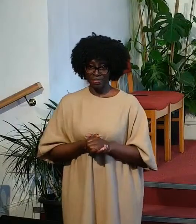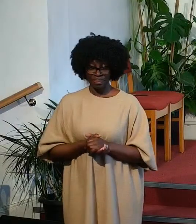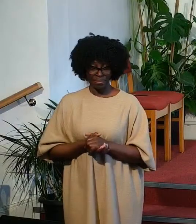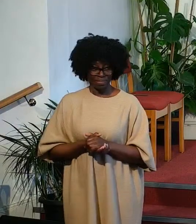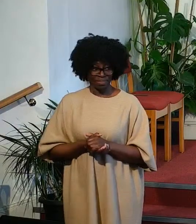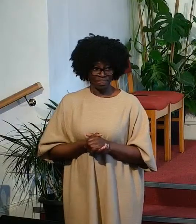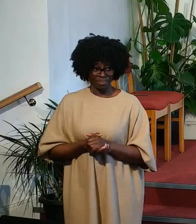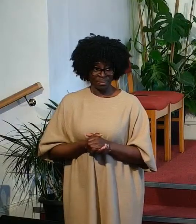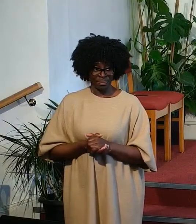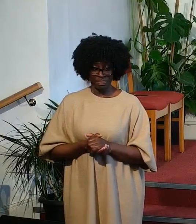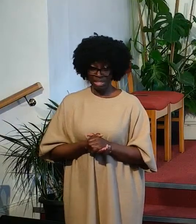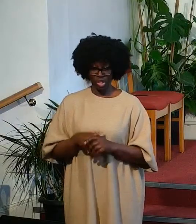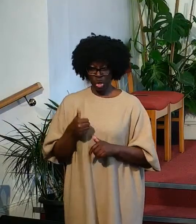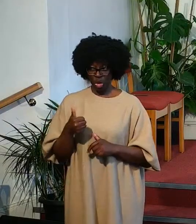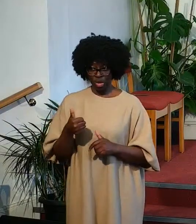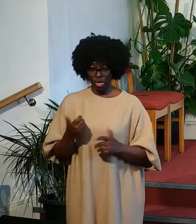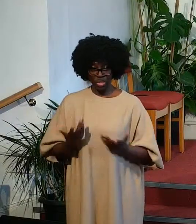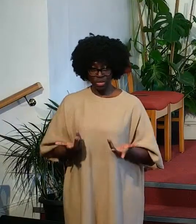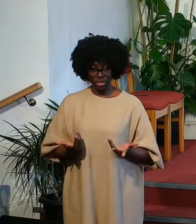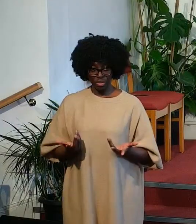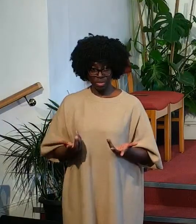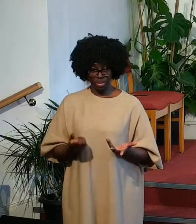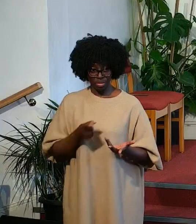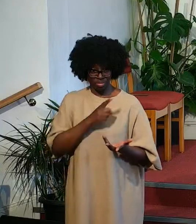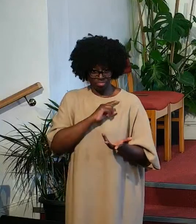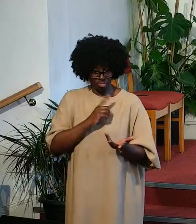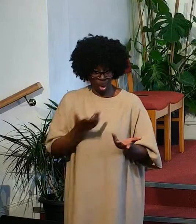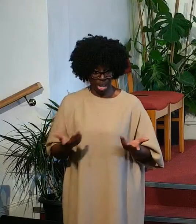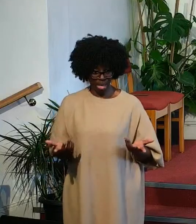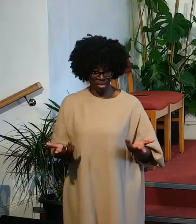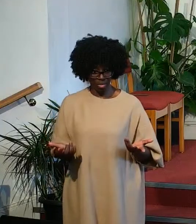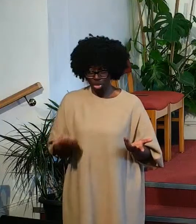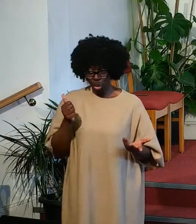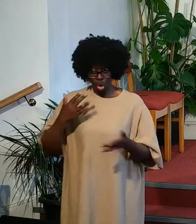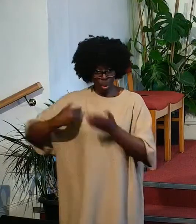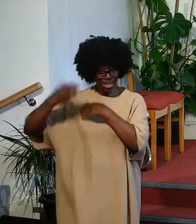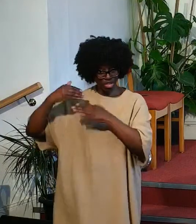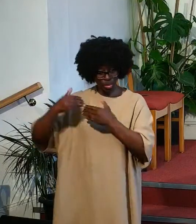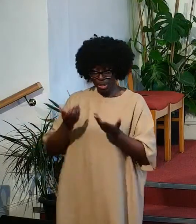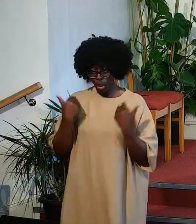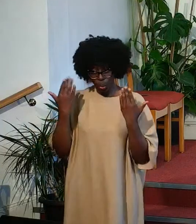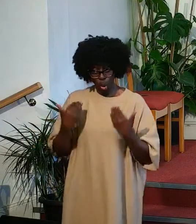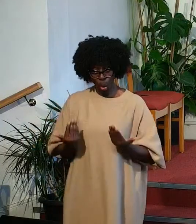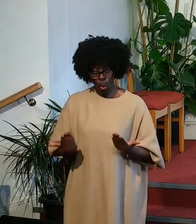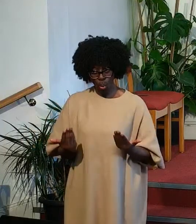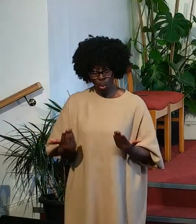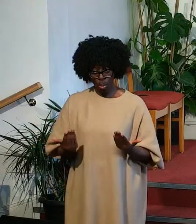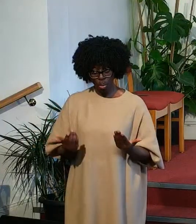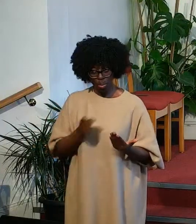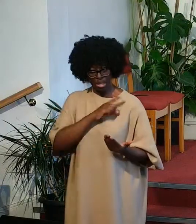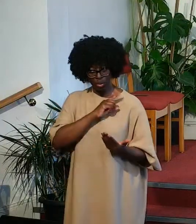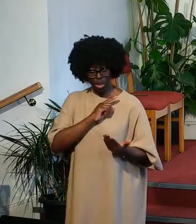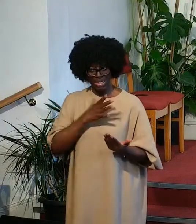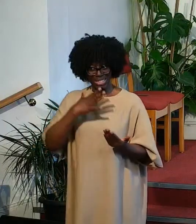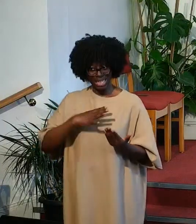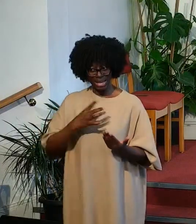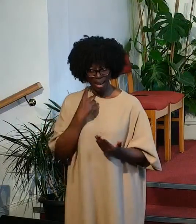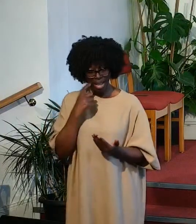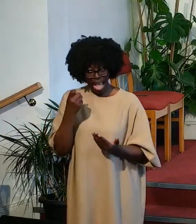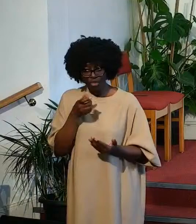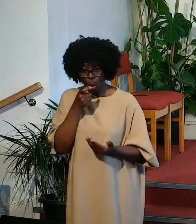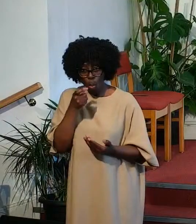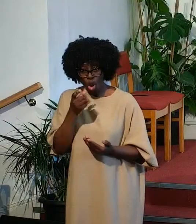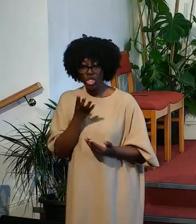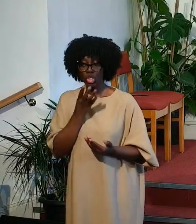And it's not very good because we don't know the history. And that's where we sometimes fall